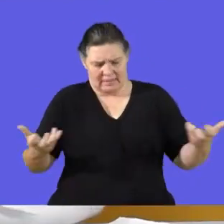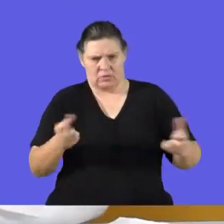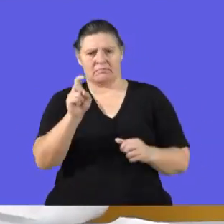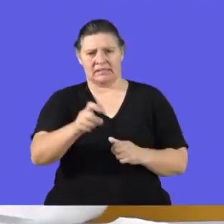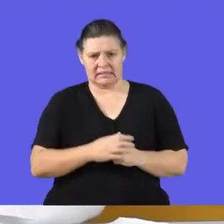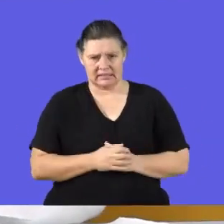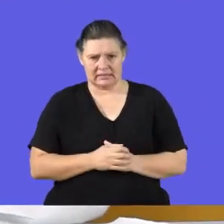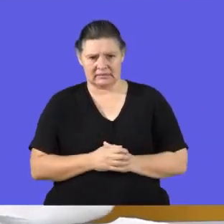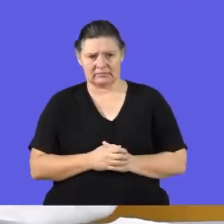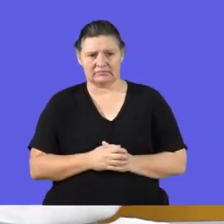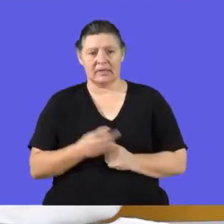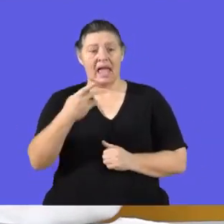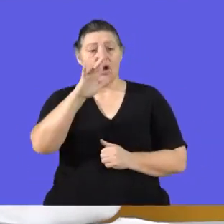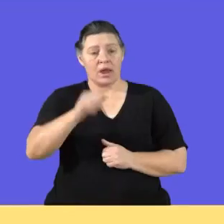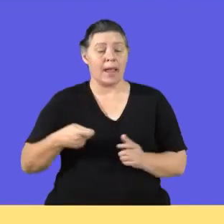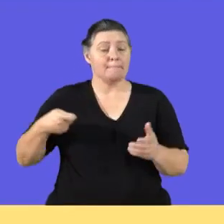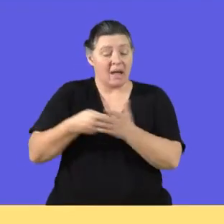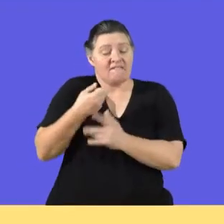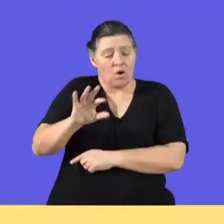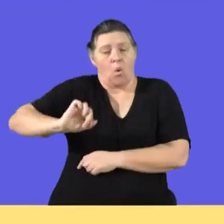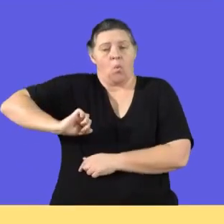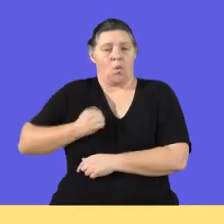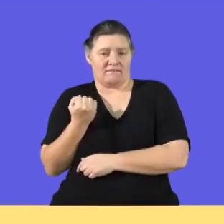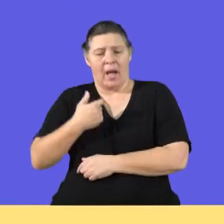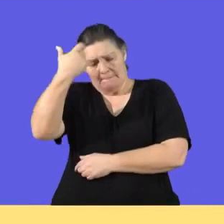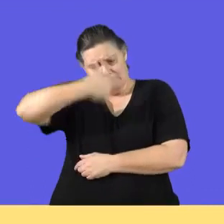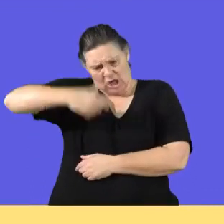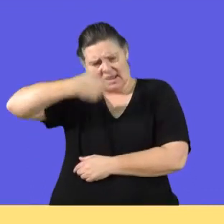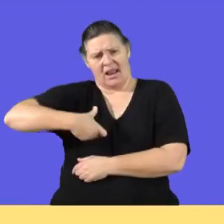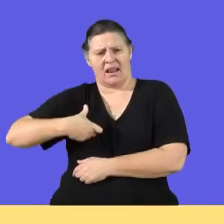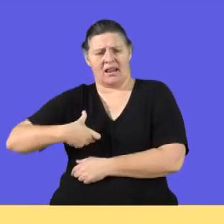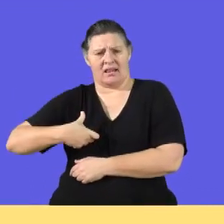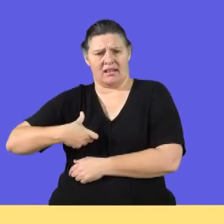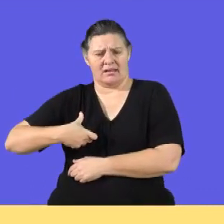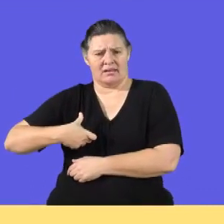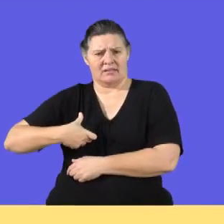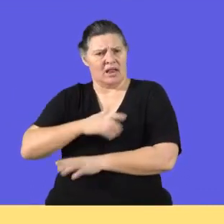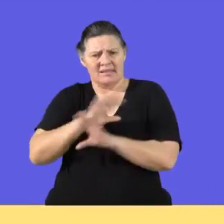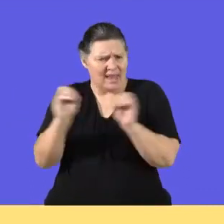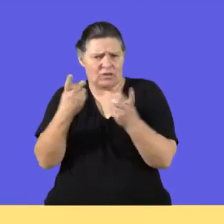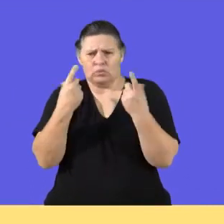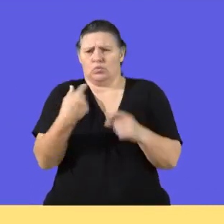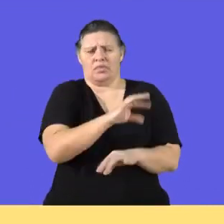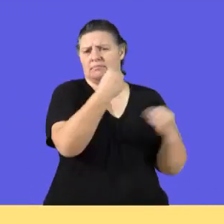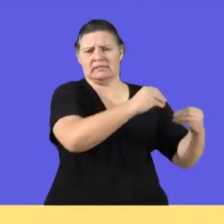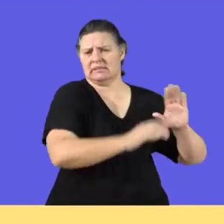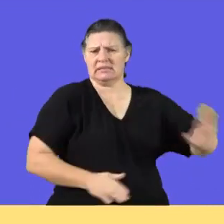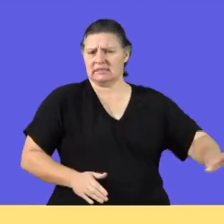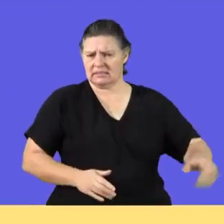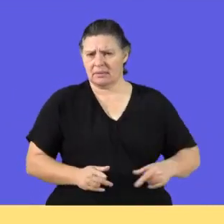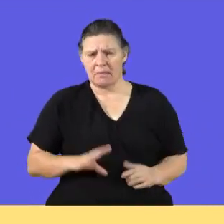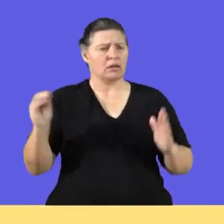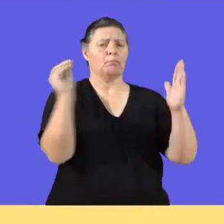his business. And then Harry has bought a car for his wife. This is a personal transaction, as I've just said. Recording